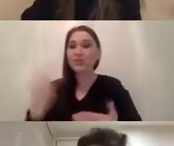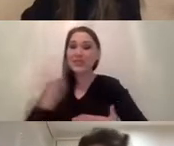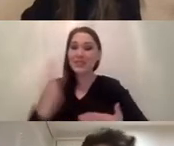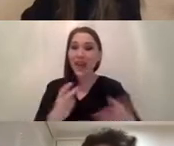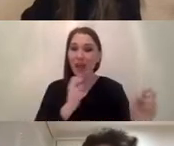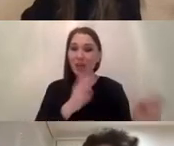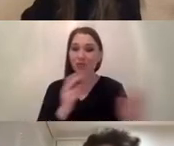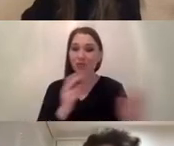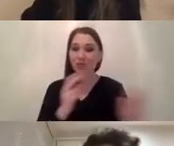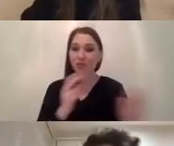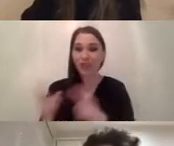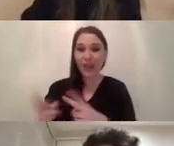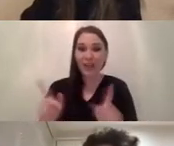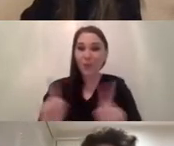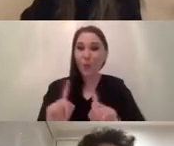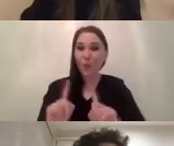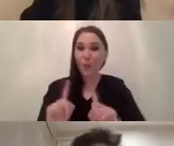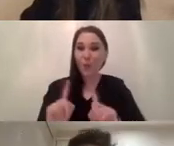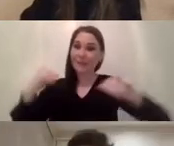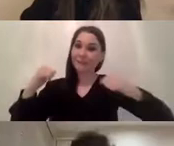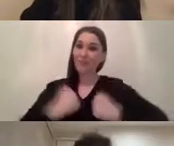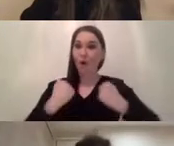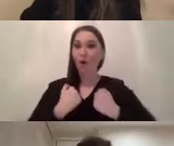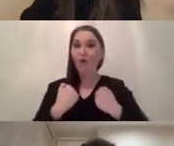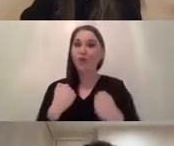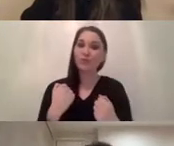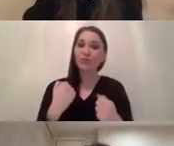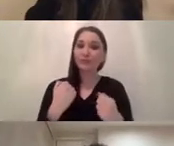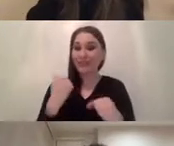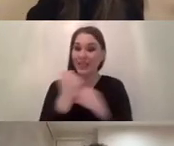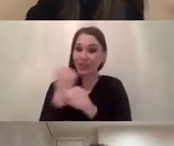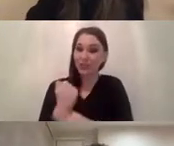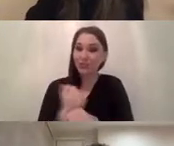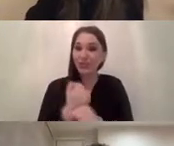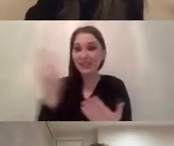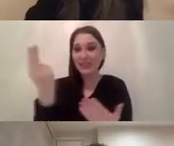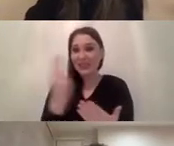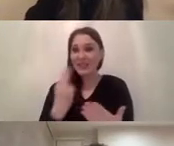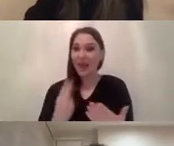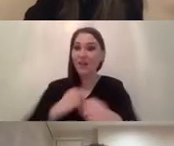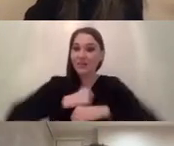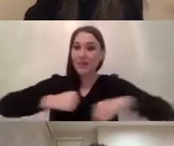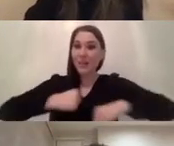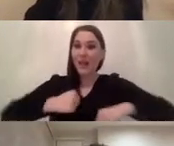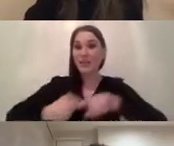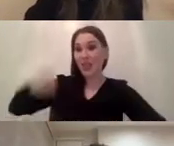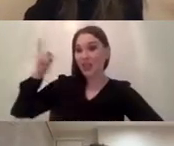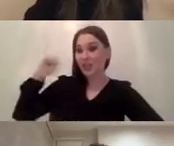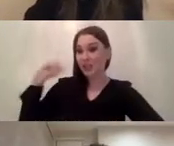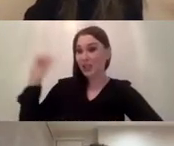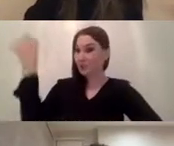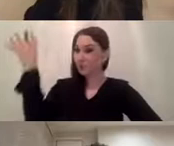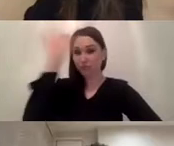the UX and design space in our industry. Only last year we had no idea about what was coming up,